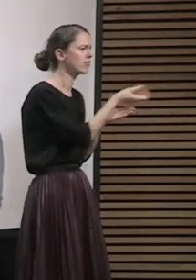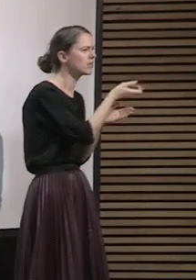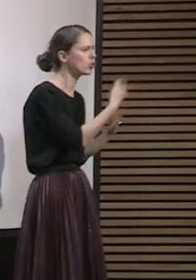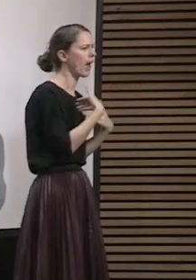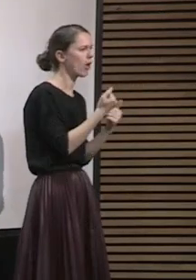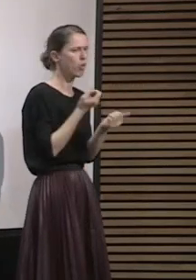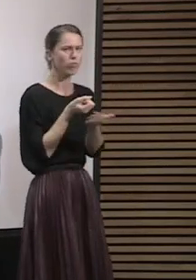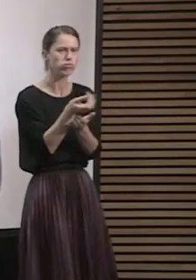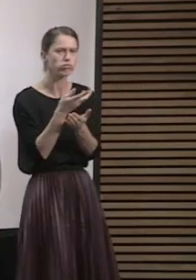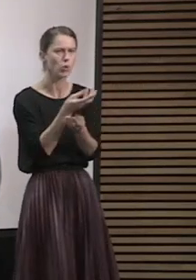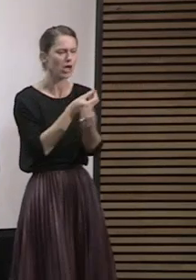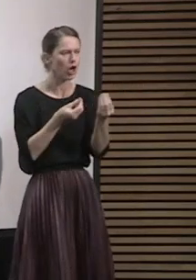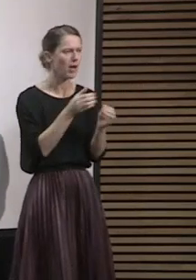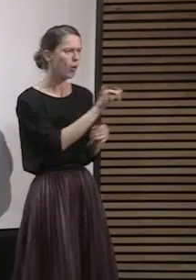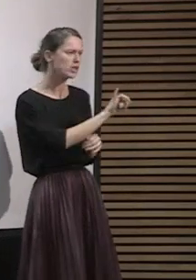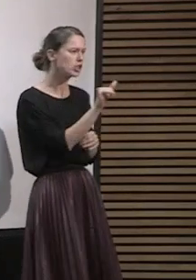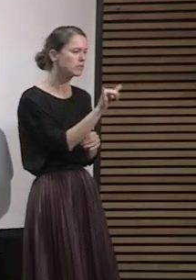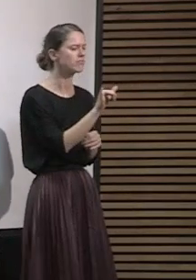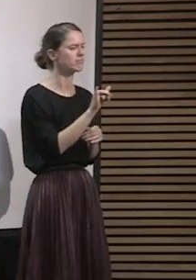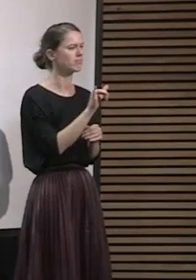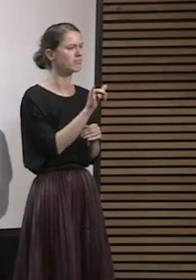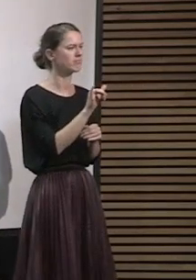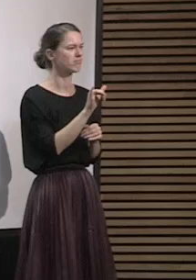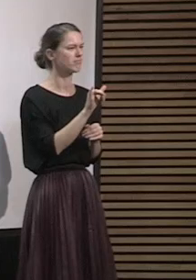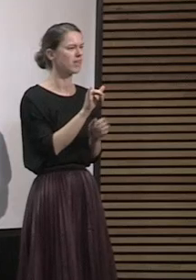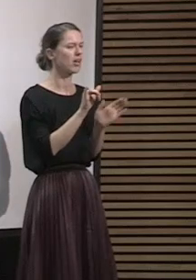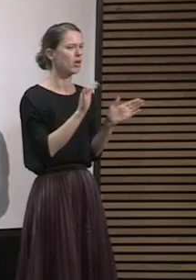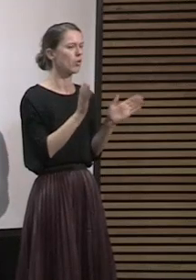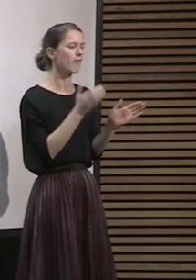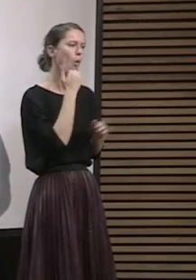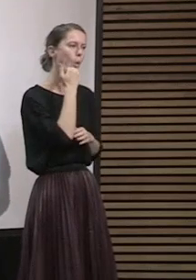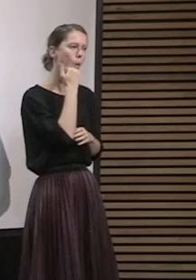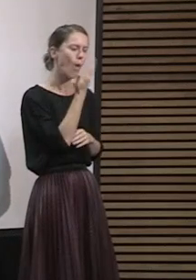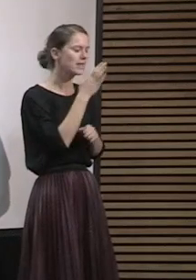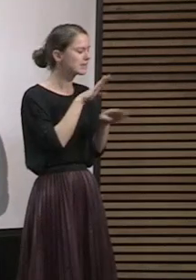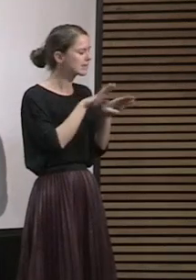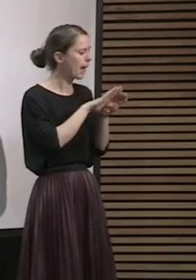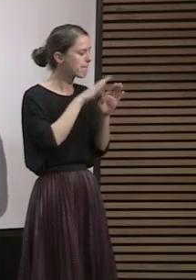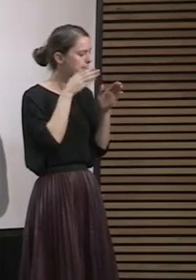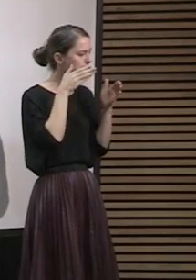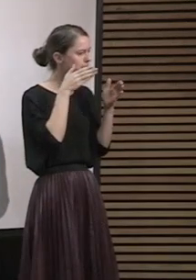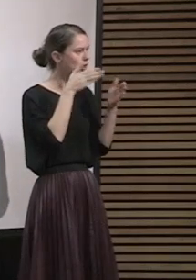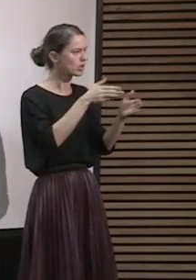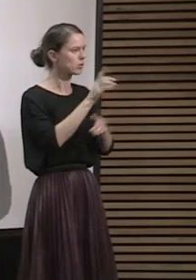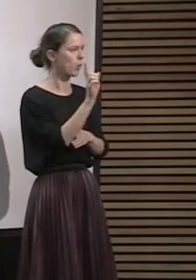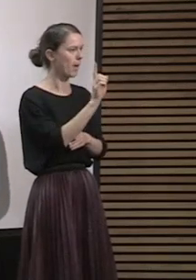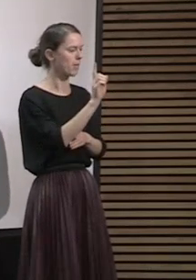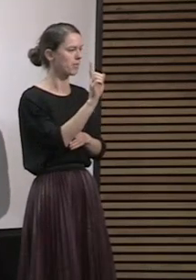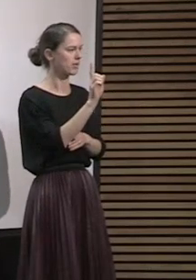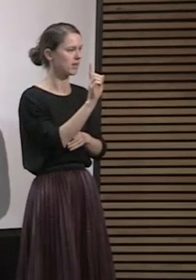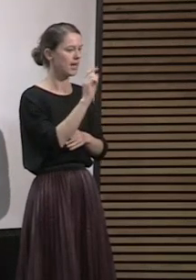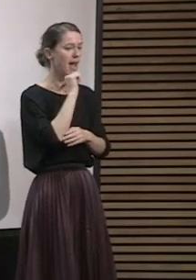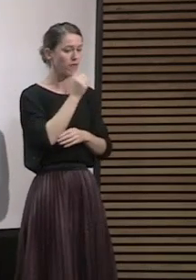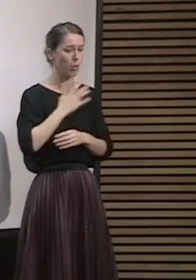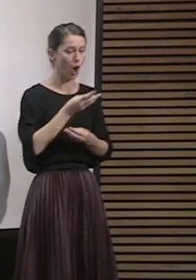just reiterate what the Prime Minister has said. We have never wavered from the view that the best economic response was a strong public